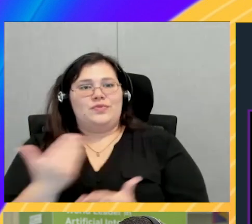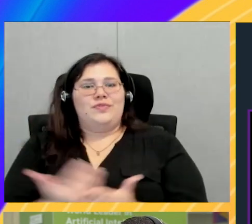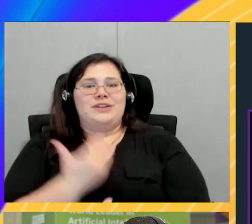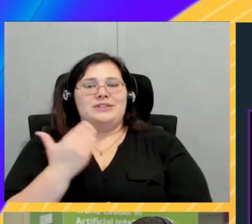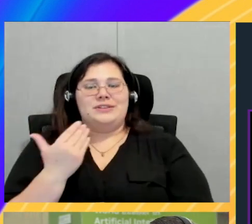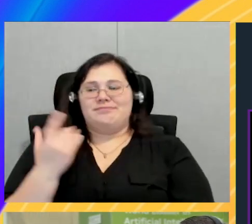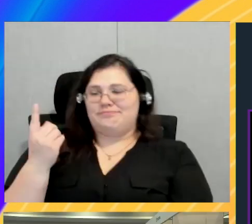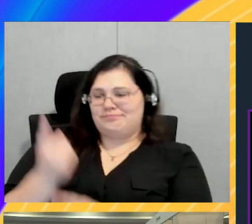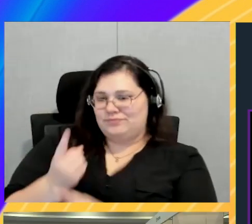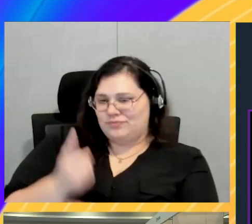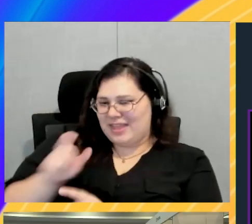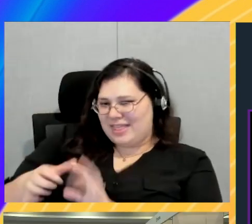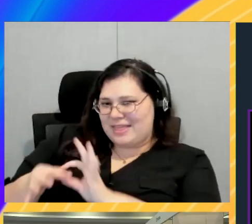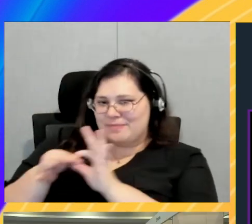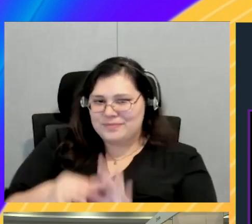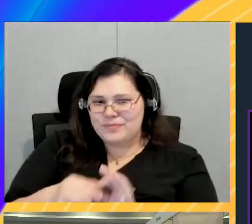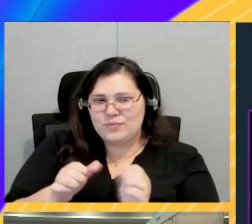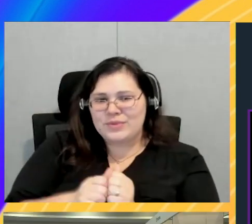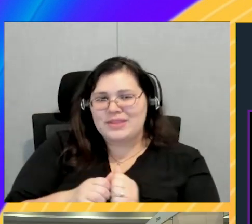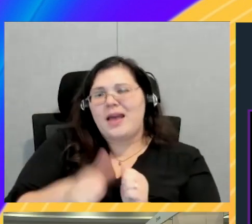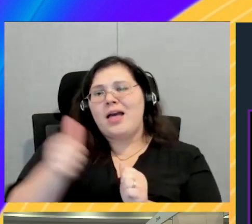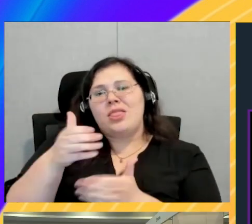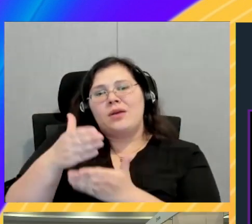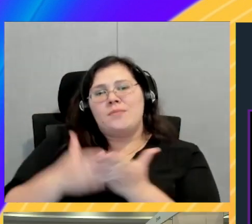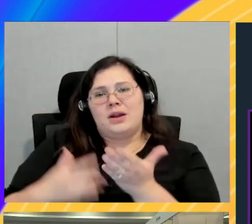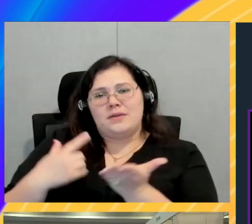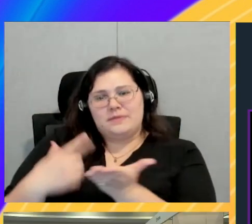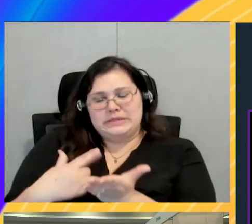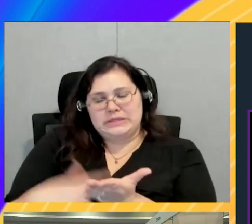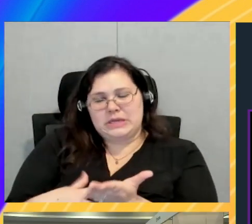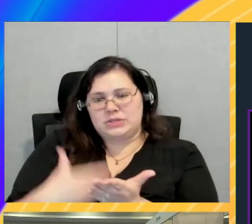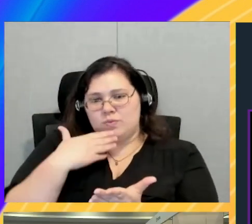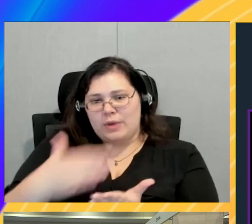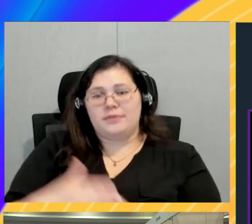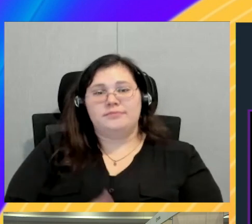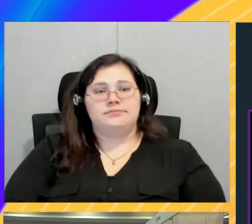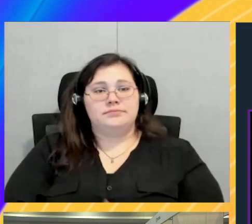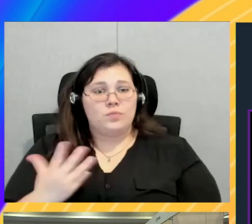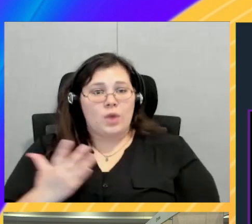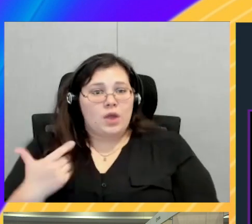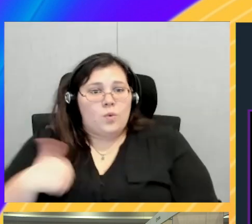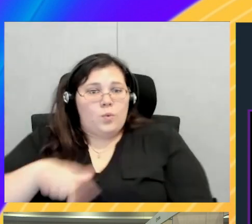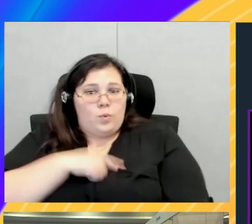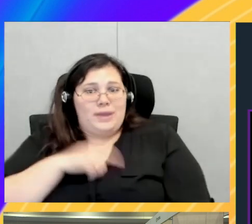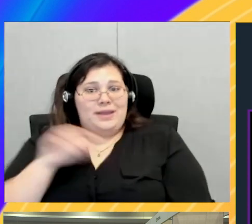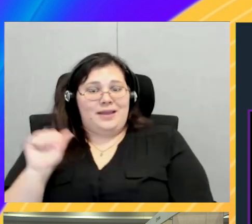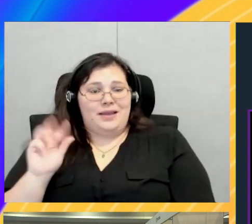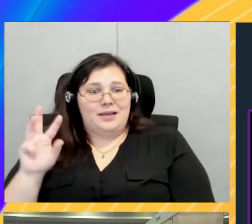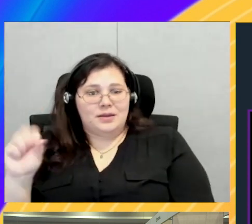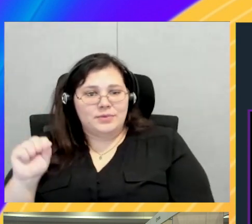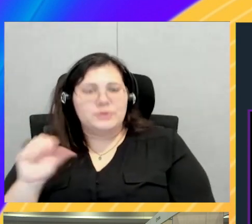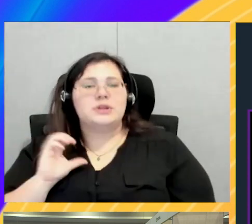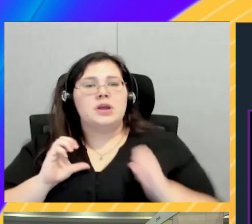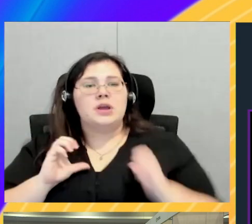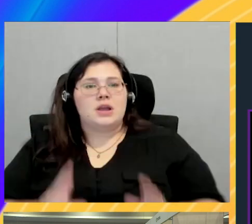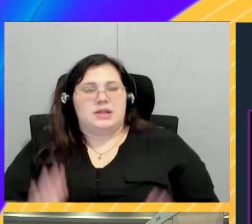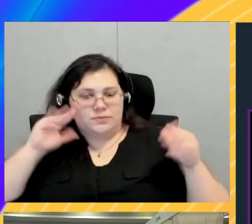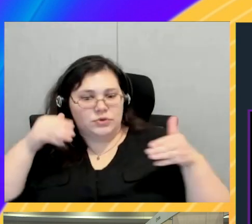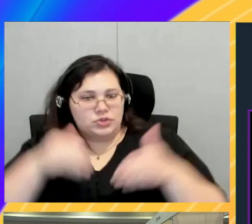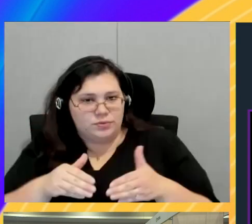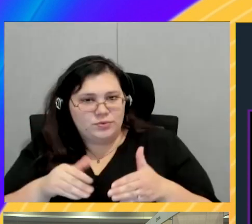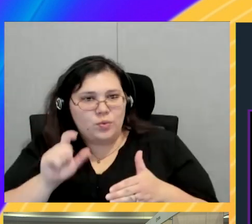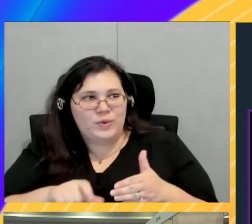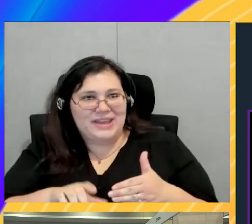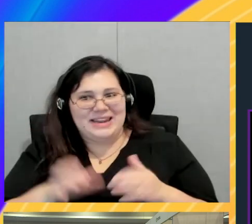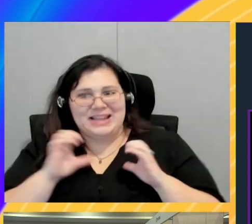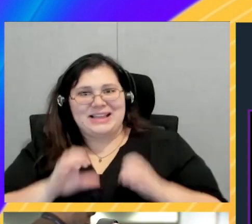really well, which is, we, AWS, being customer driven, we need input from the customer. Yes. Our product